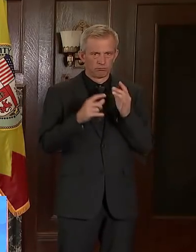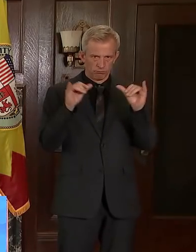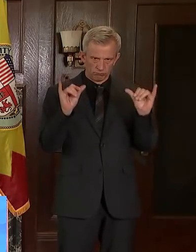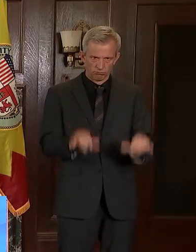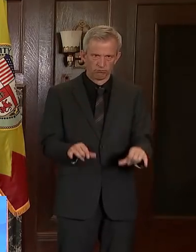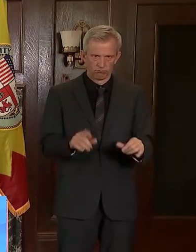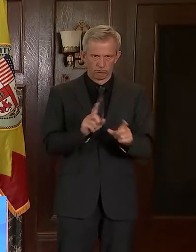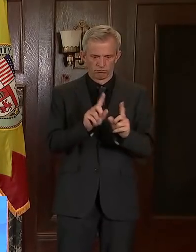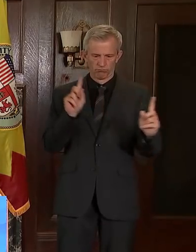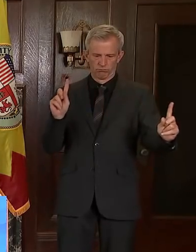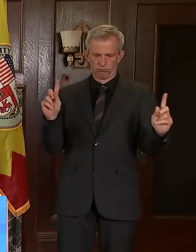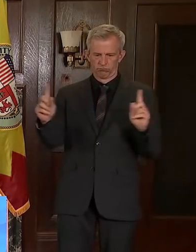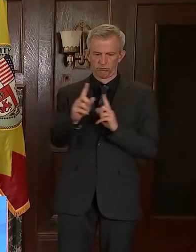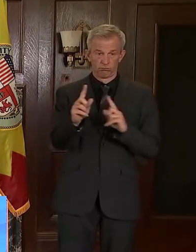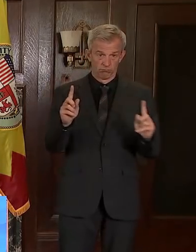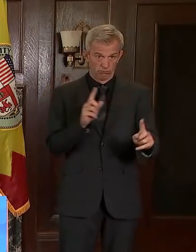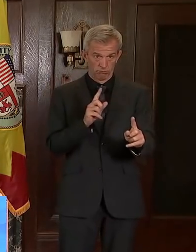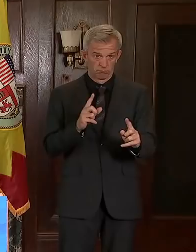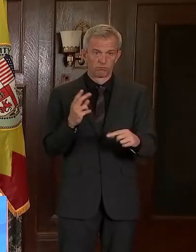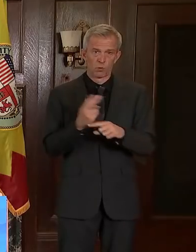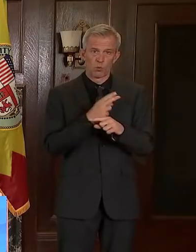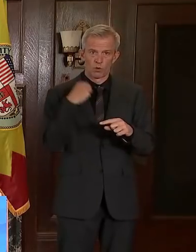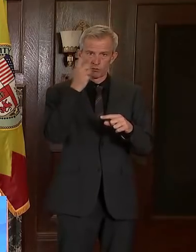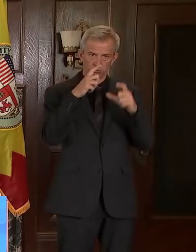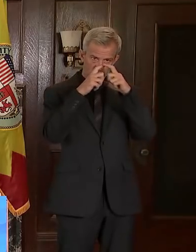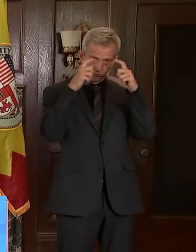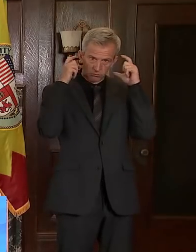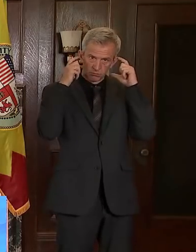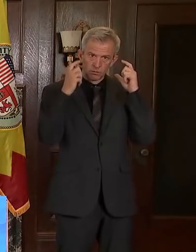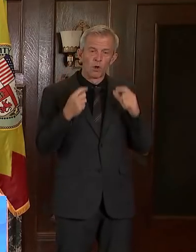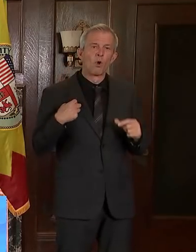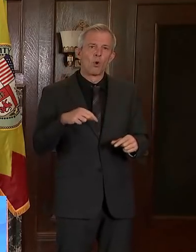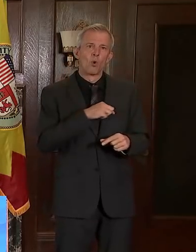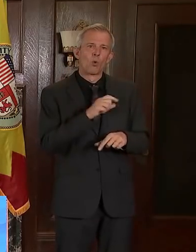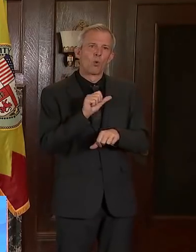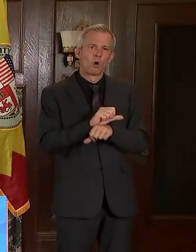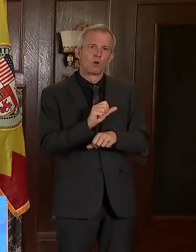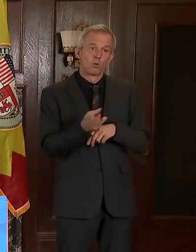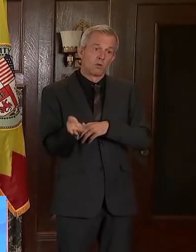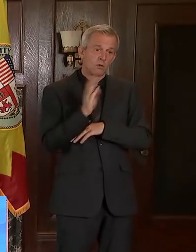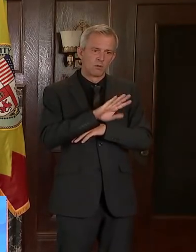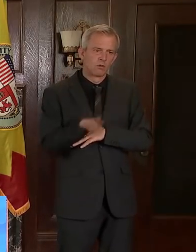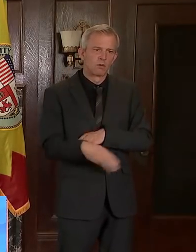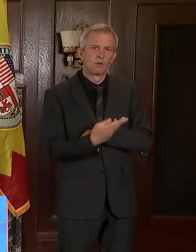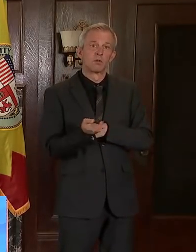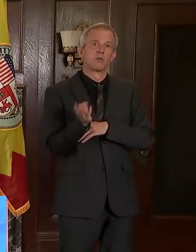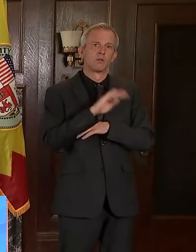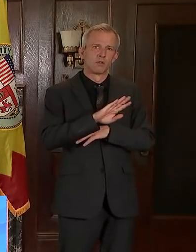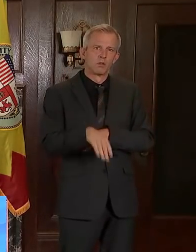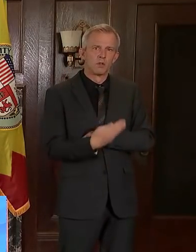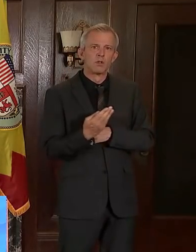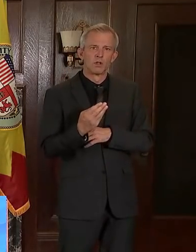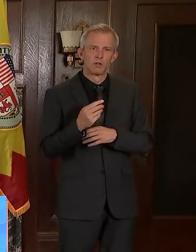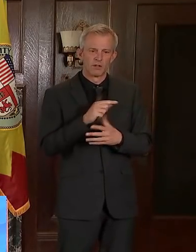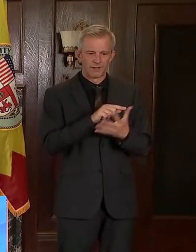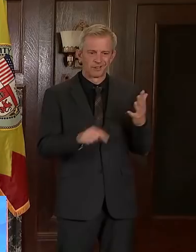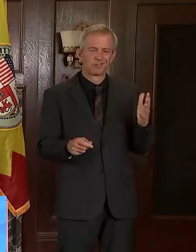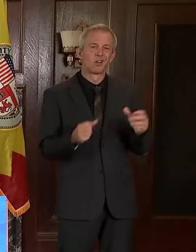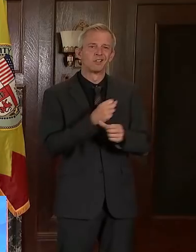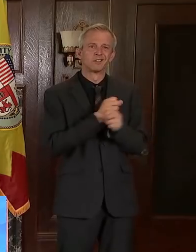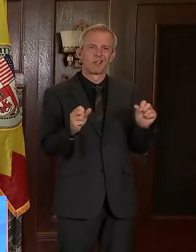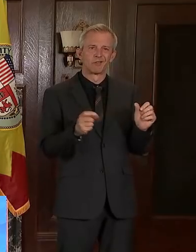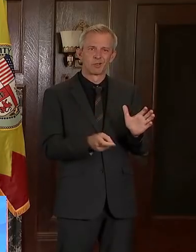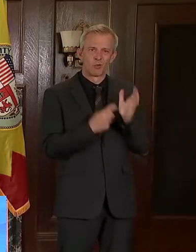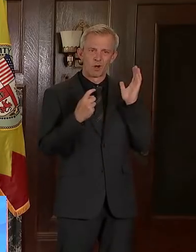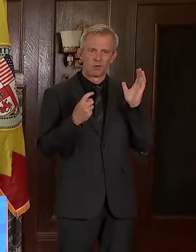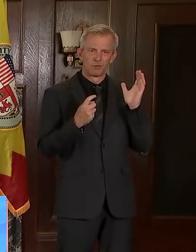wear a face covering, and we're working around the clock to make sure that these are safe requirements. And there's only so much work that we can